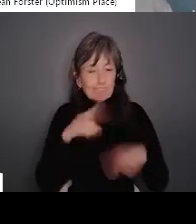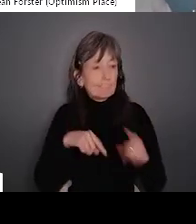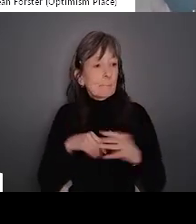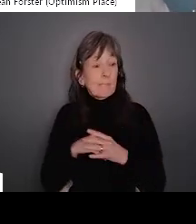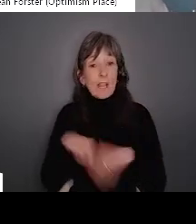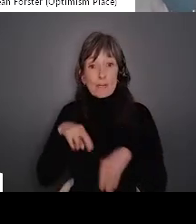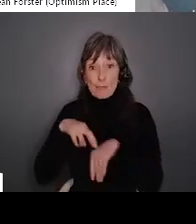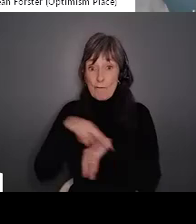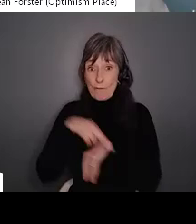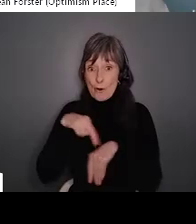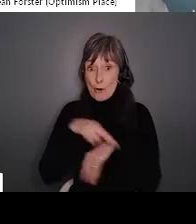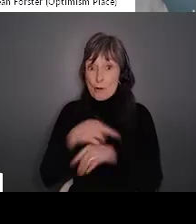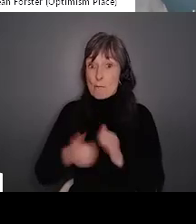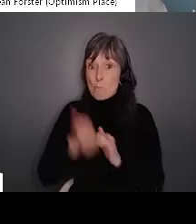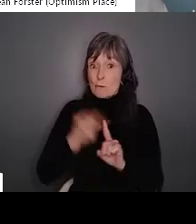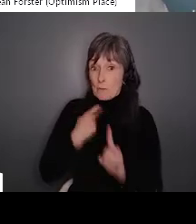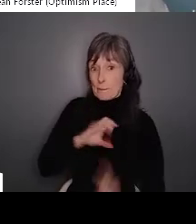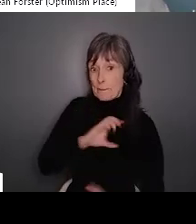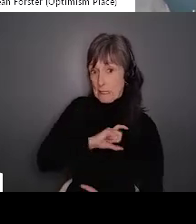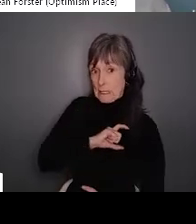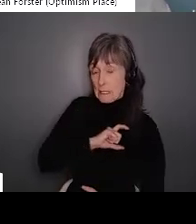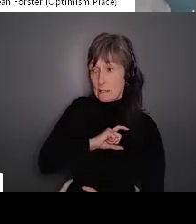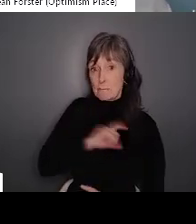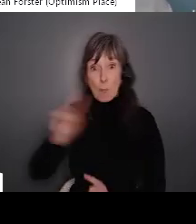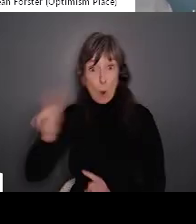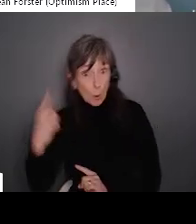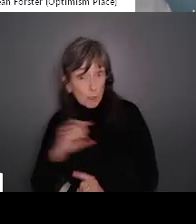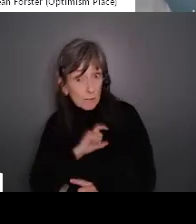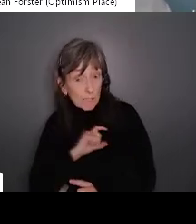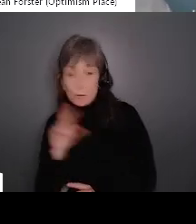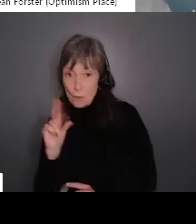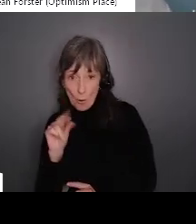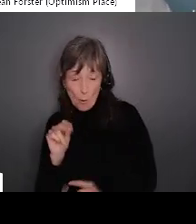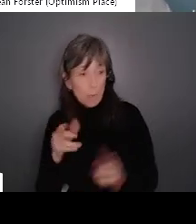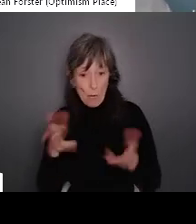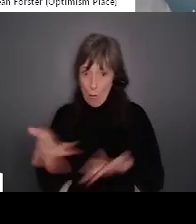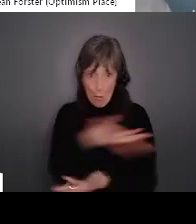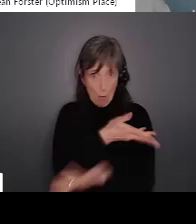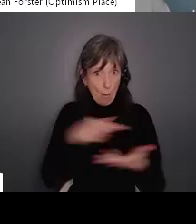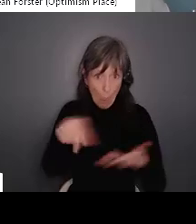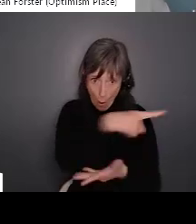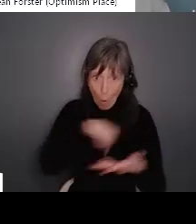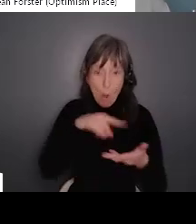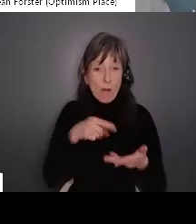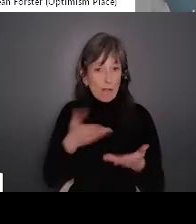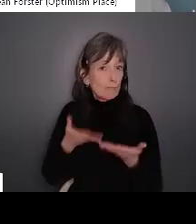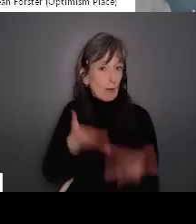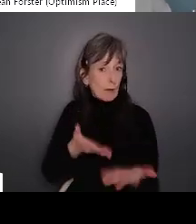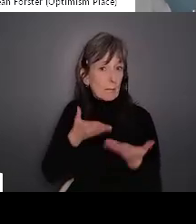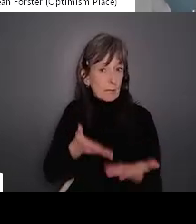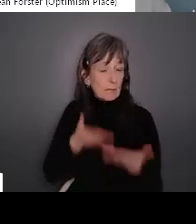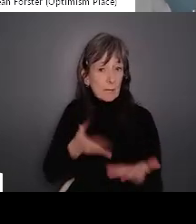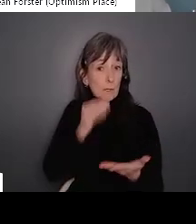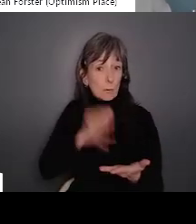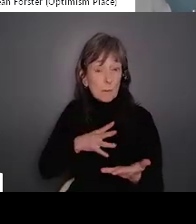table do come from police, but not exclusively. All our partners are bringing people to the table very